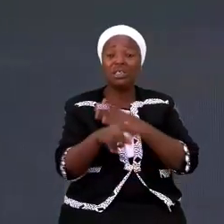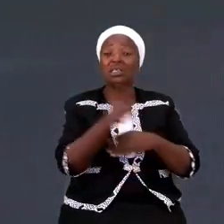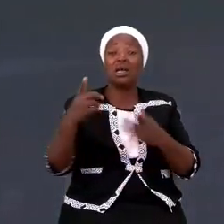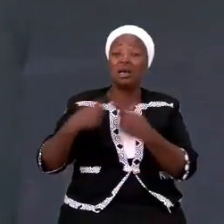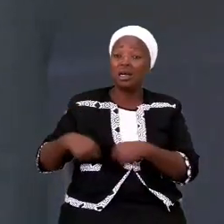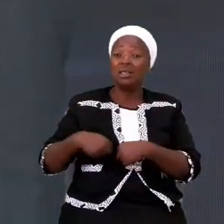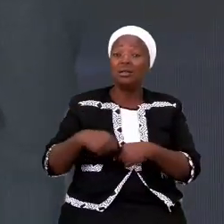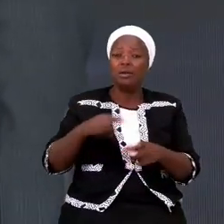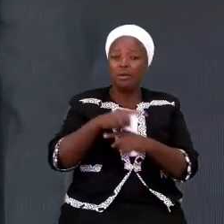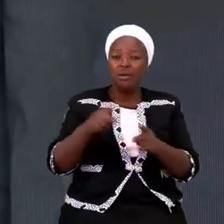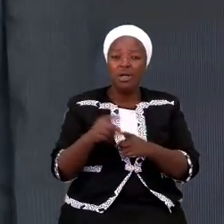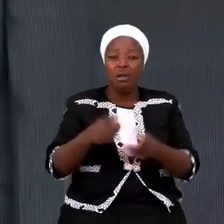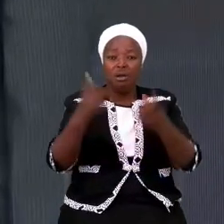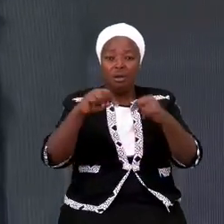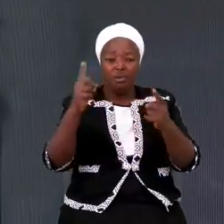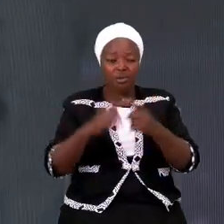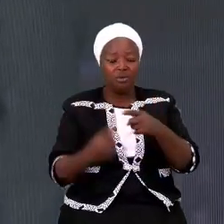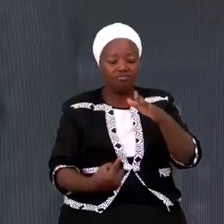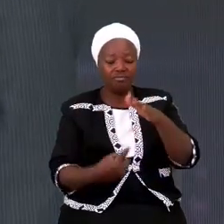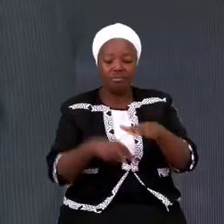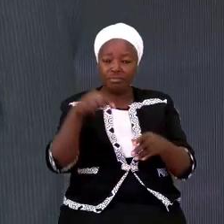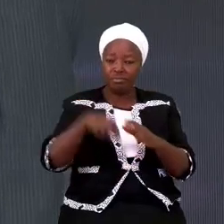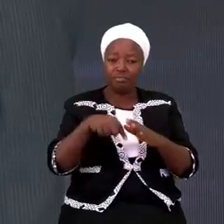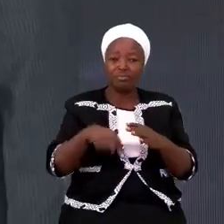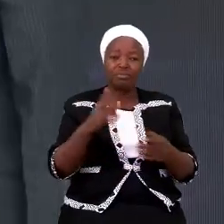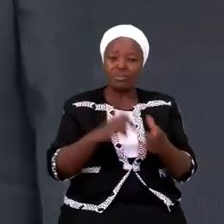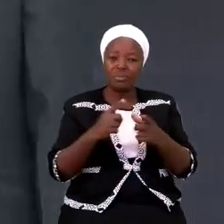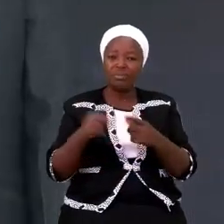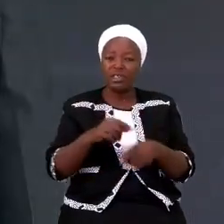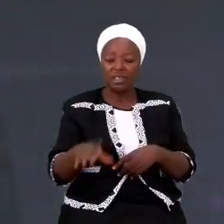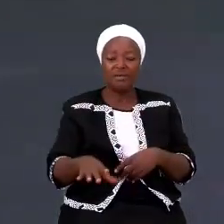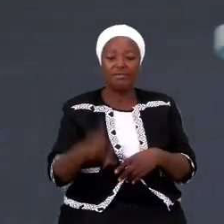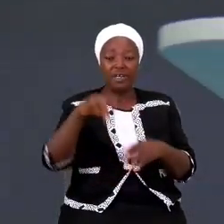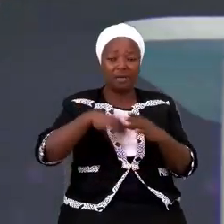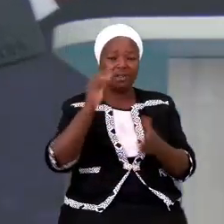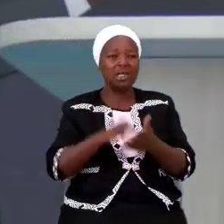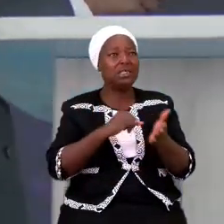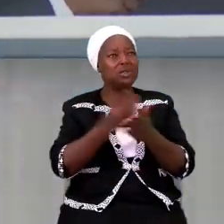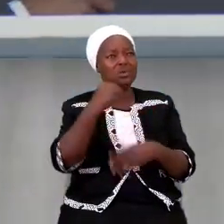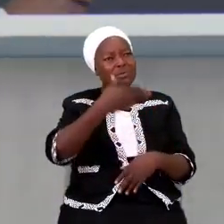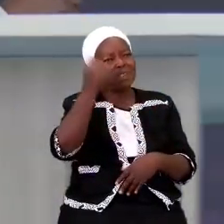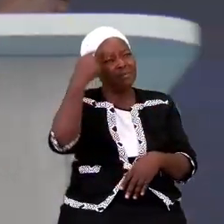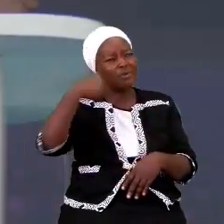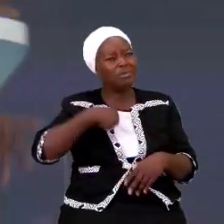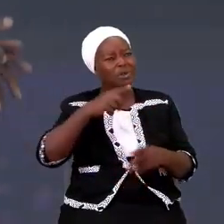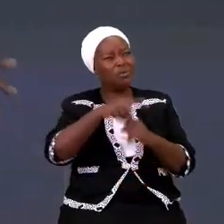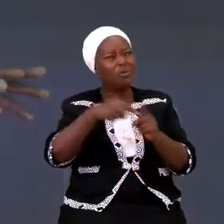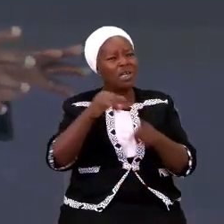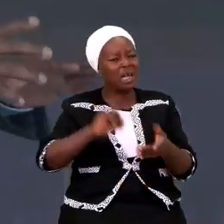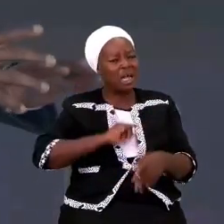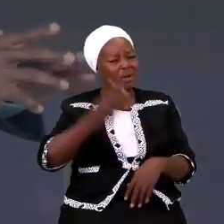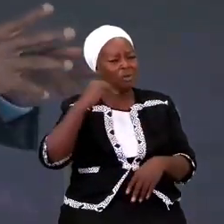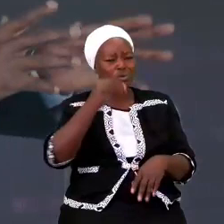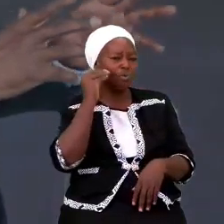I was home with Christ, home with my father, home with the brethren, home with